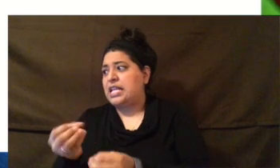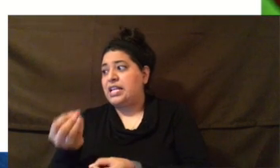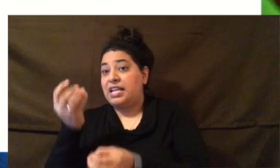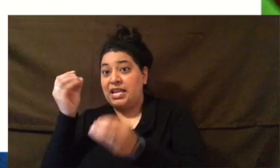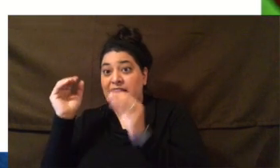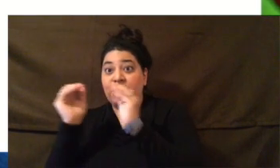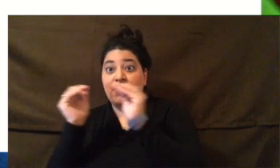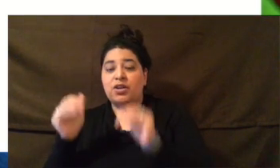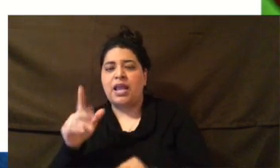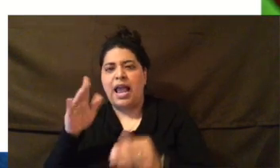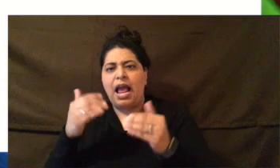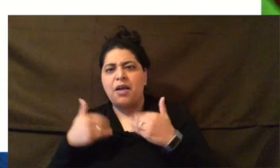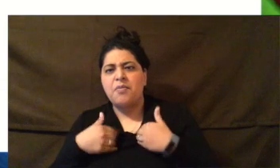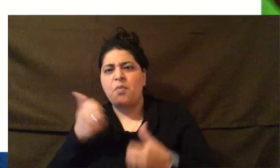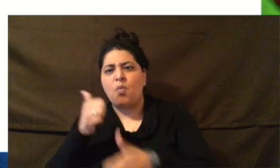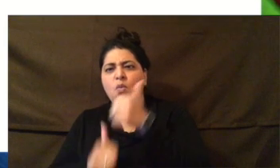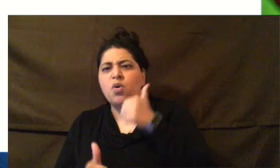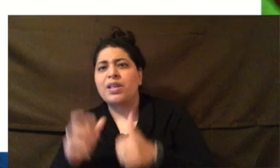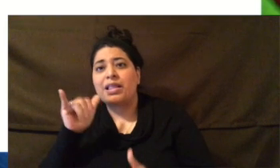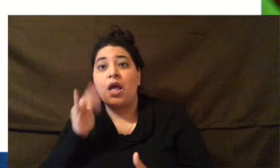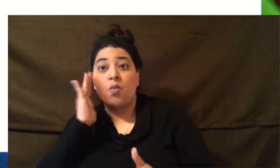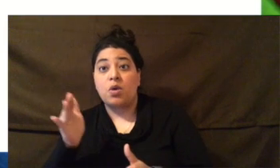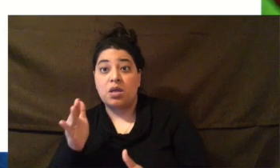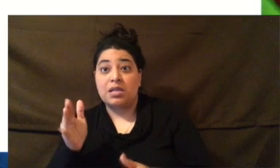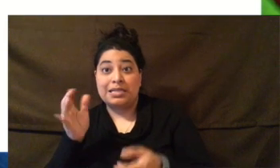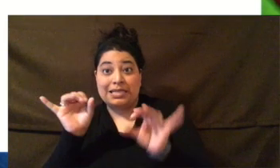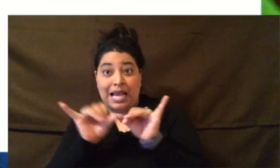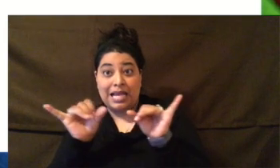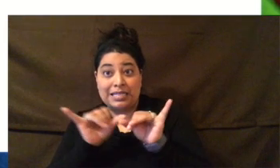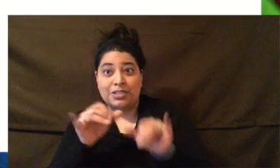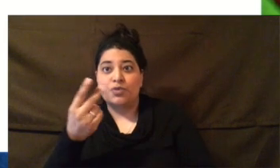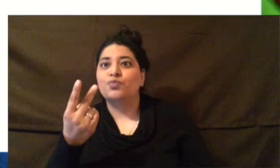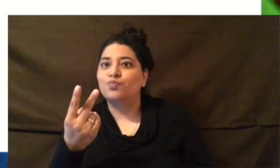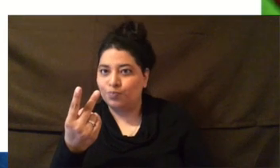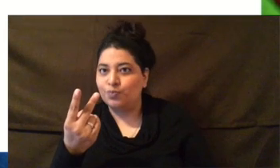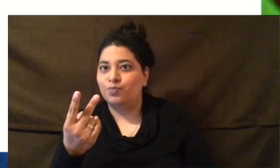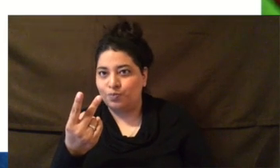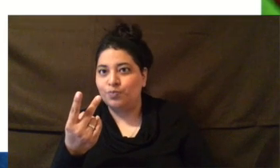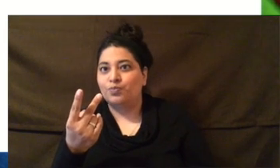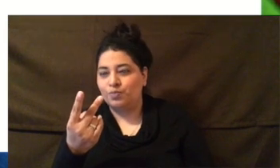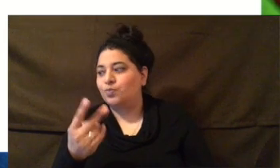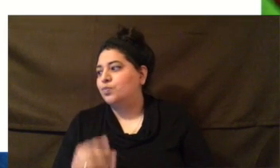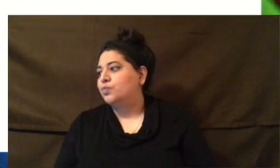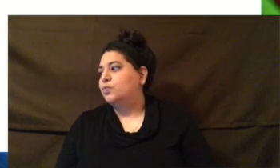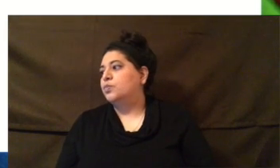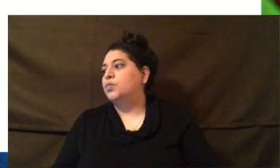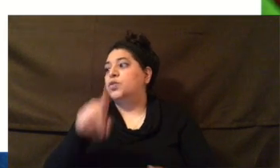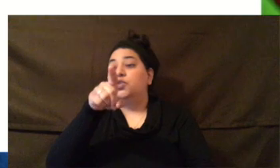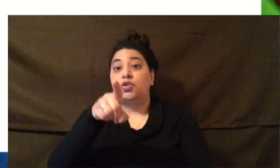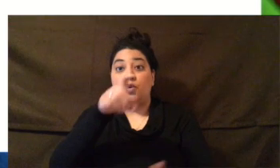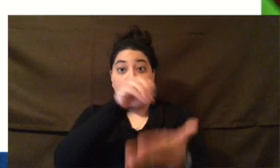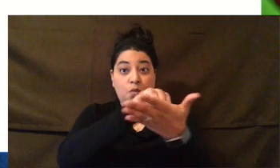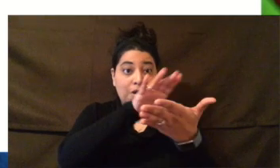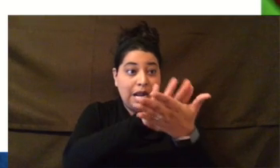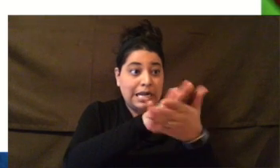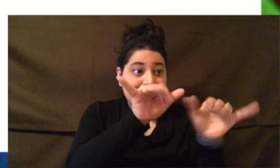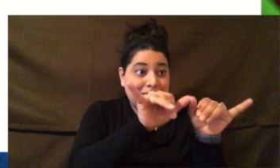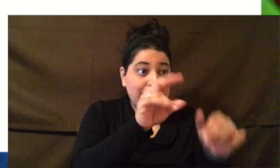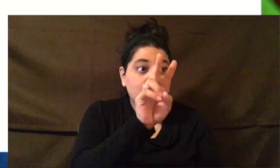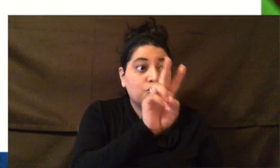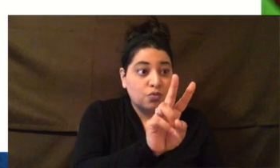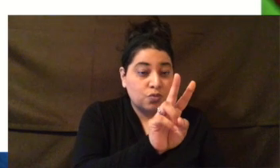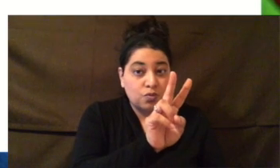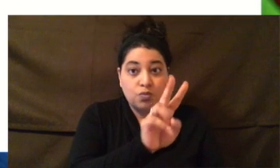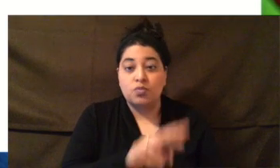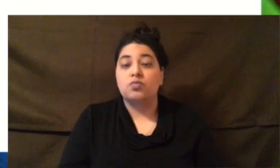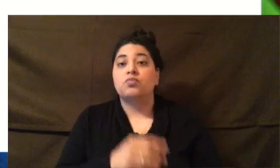for the one that has the most. That's going to be size 2. So you should have gotten the answer size